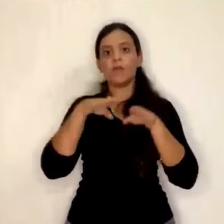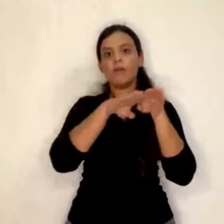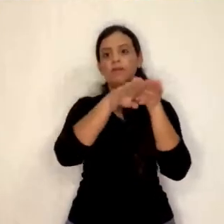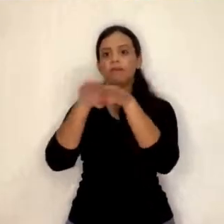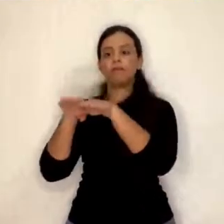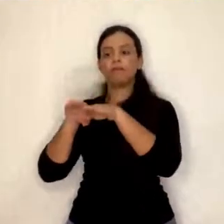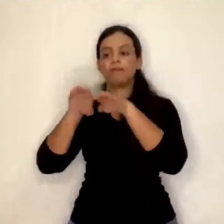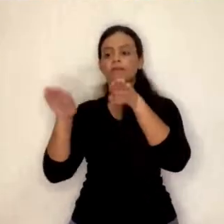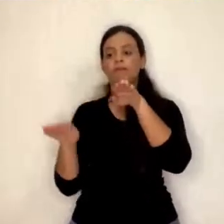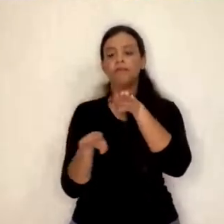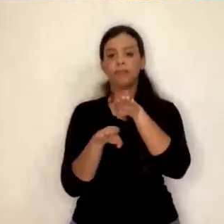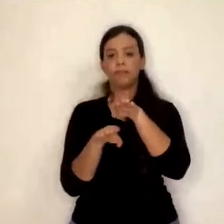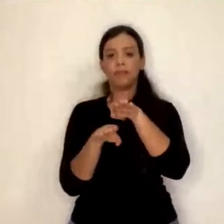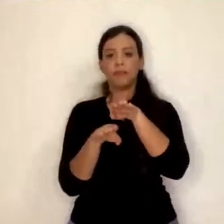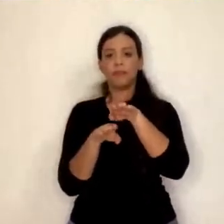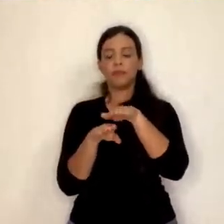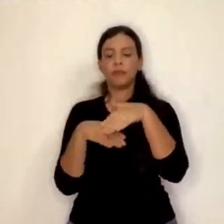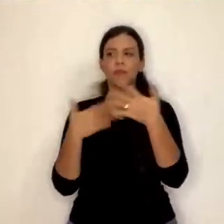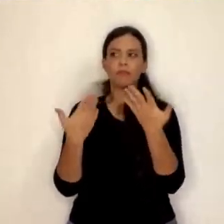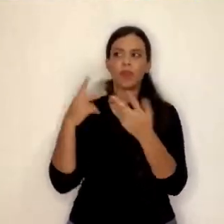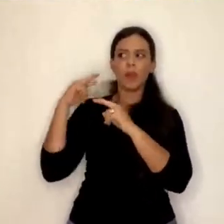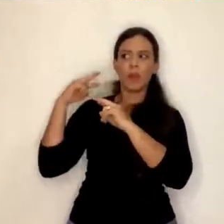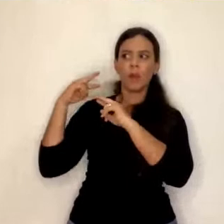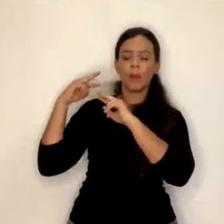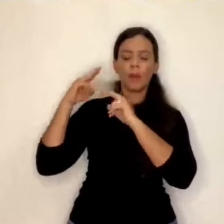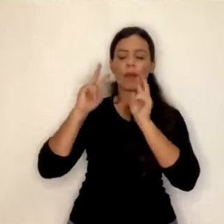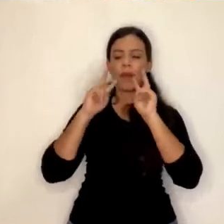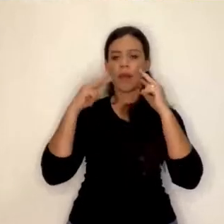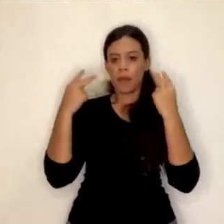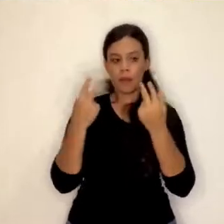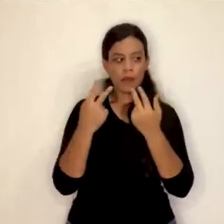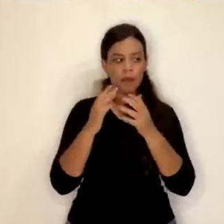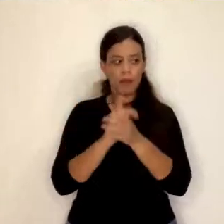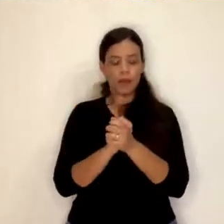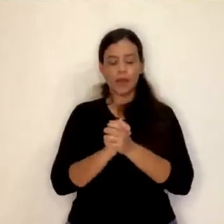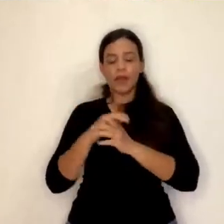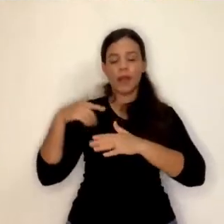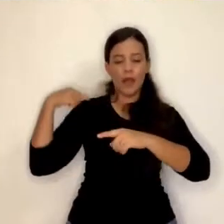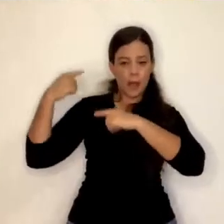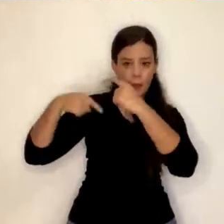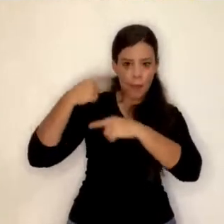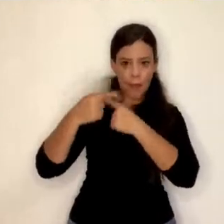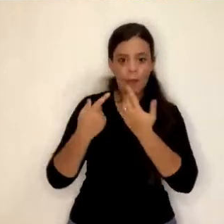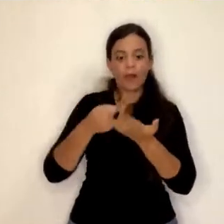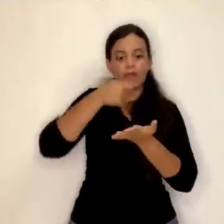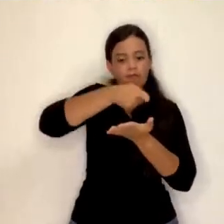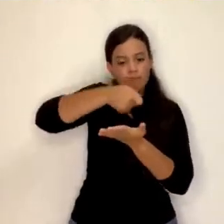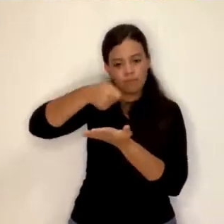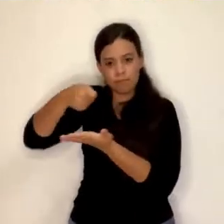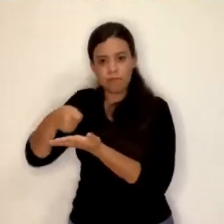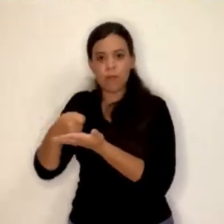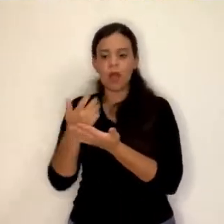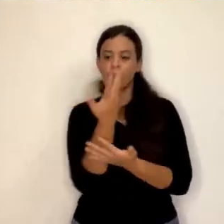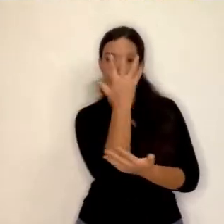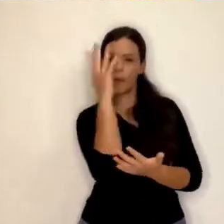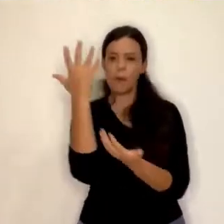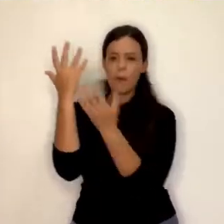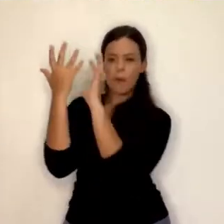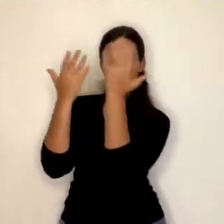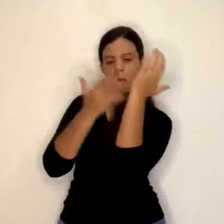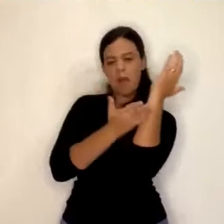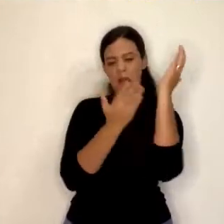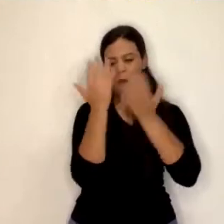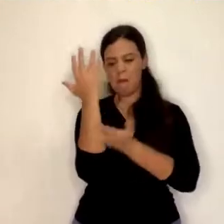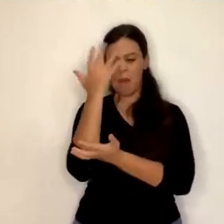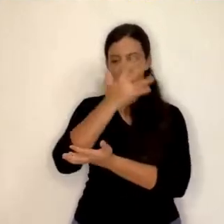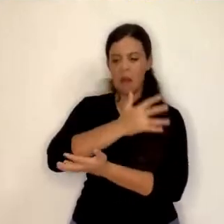to face our profound inequalities, the authoritative legacies and environmental